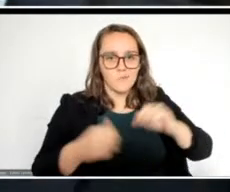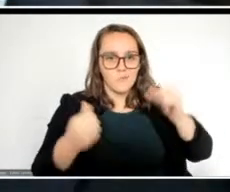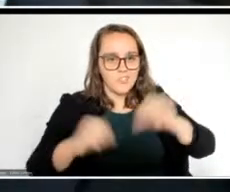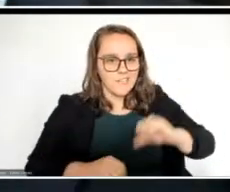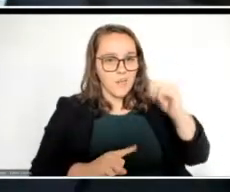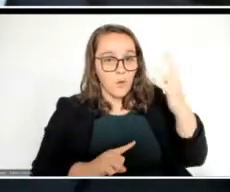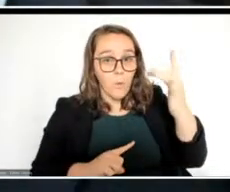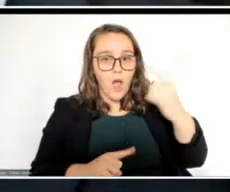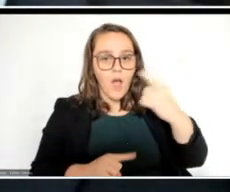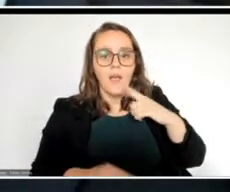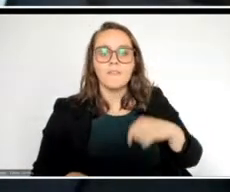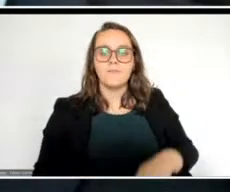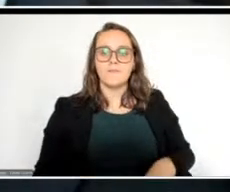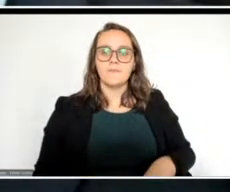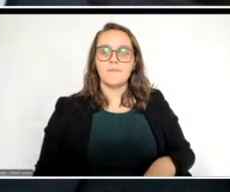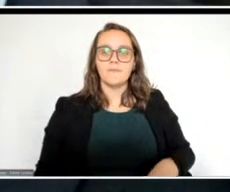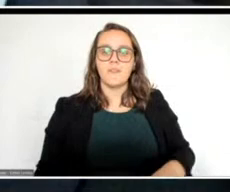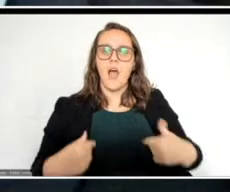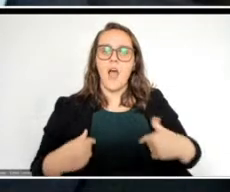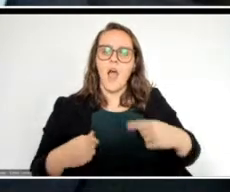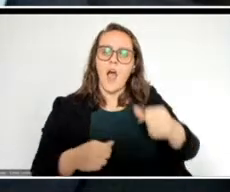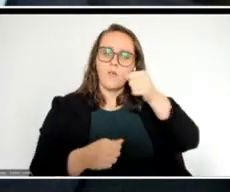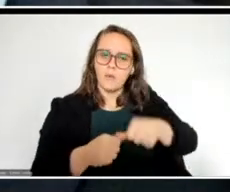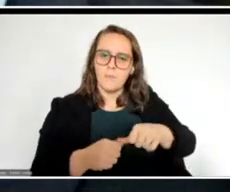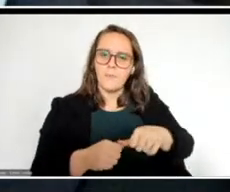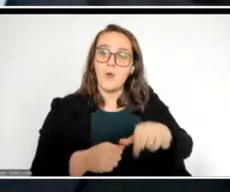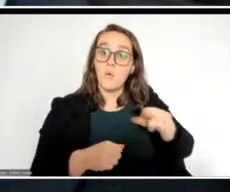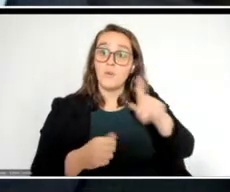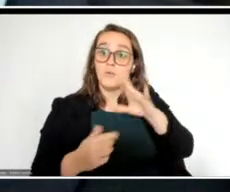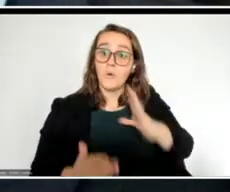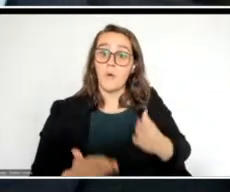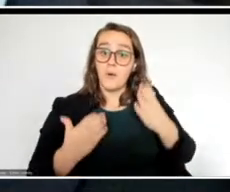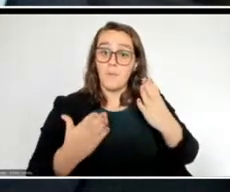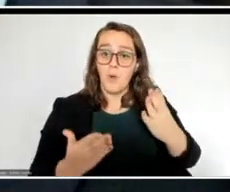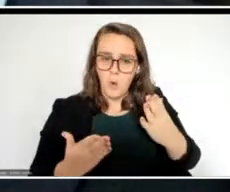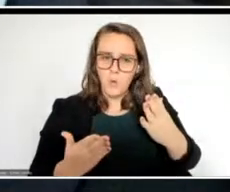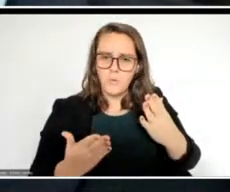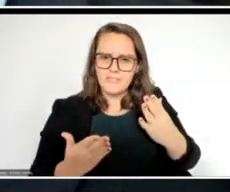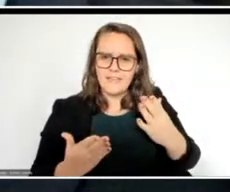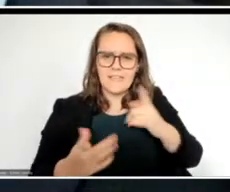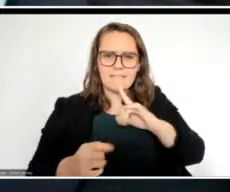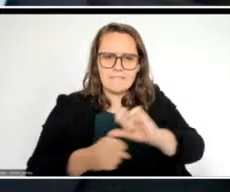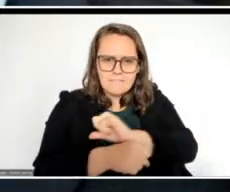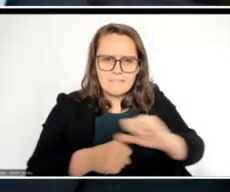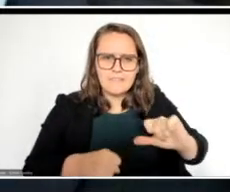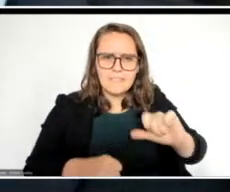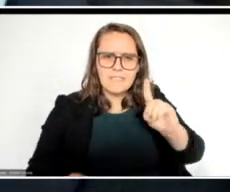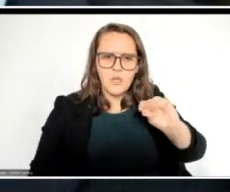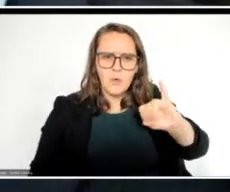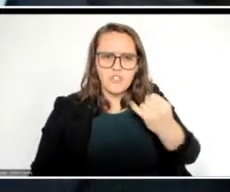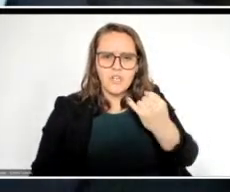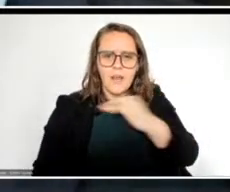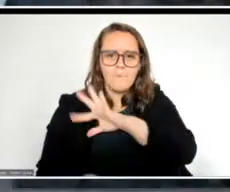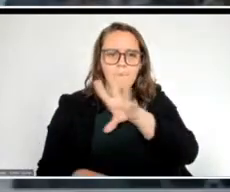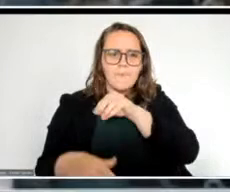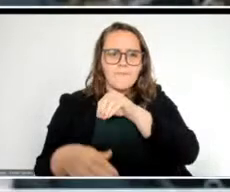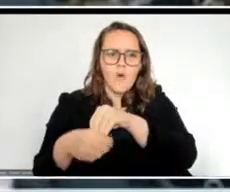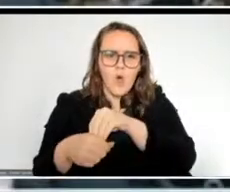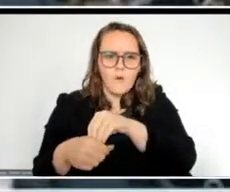recall toward the end saying, what you're proposing is nothing less than the United States Justice Department meddling in the outcome of a presidential